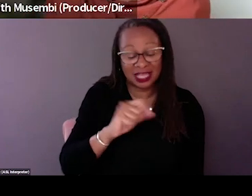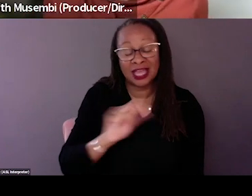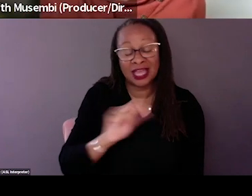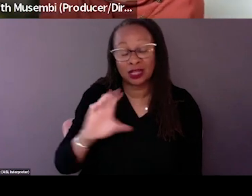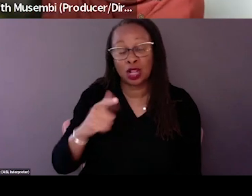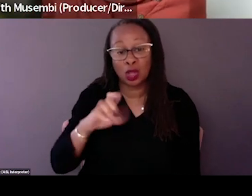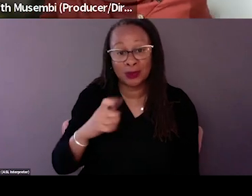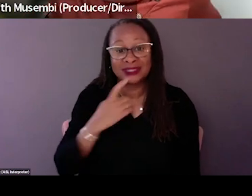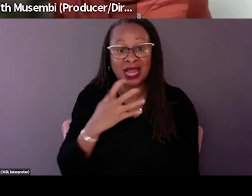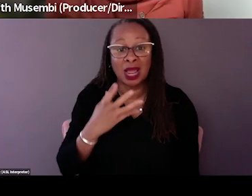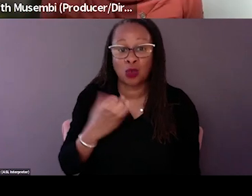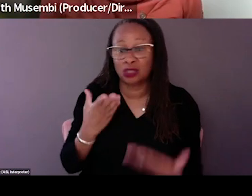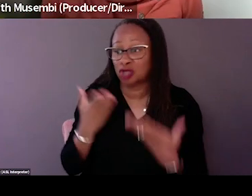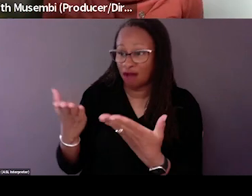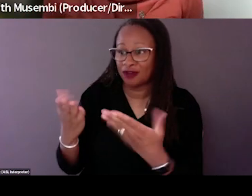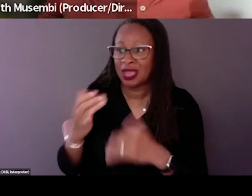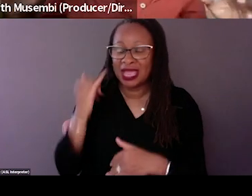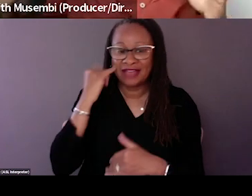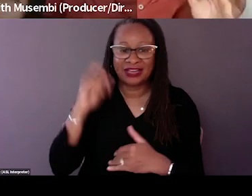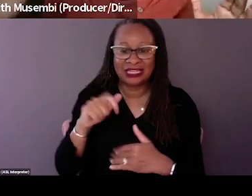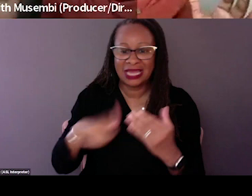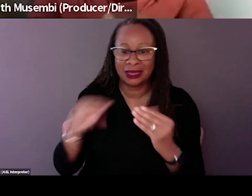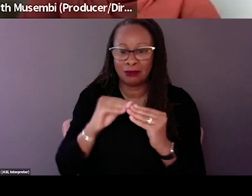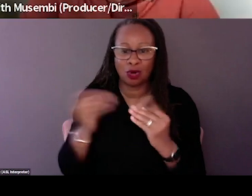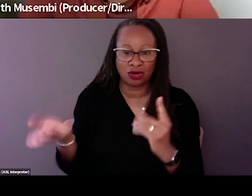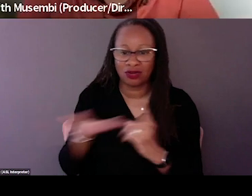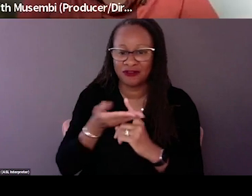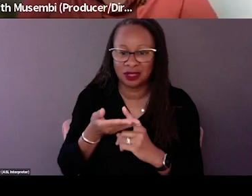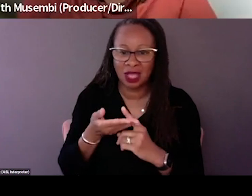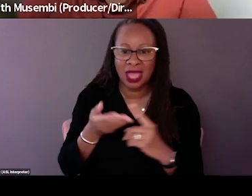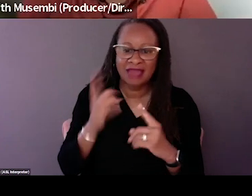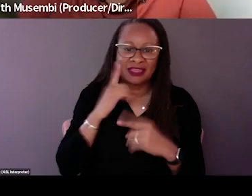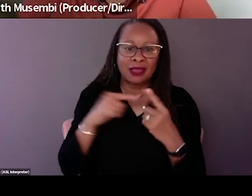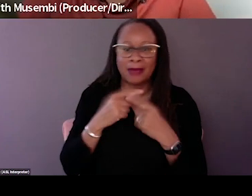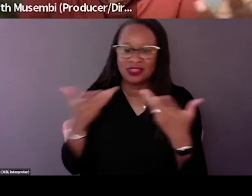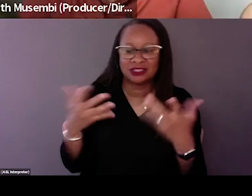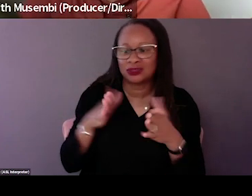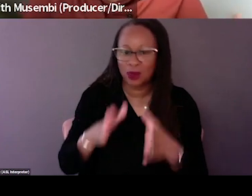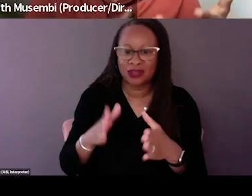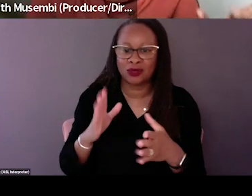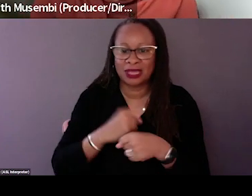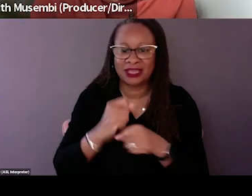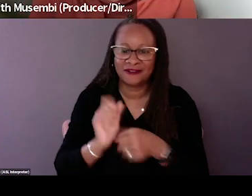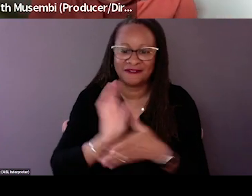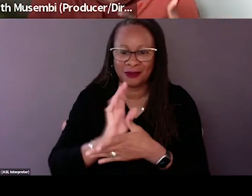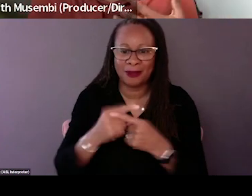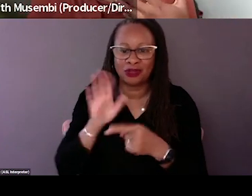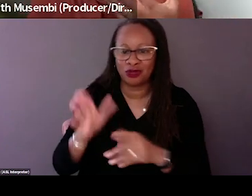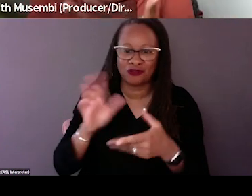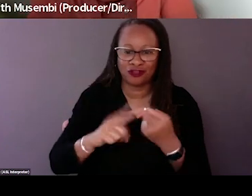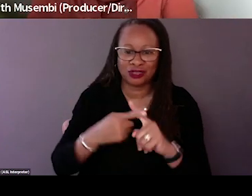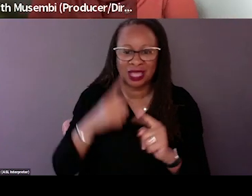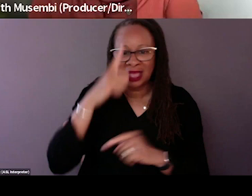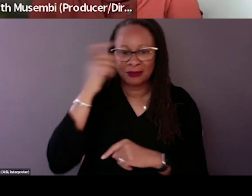if I needed any more convincing. And she's like, think about it this way. You'll be making a film about your friends. Because at that point, aww, you know, Sophie and I have a